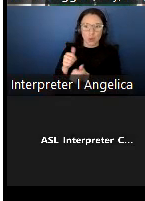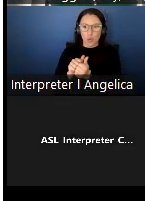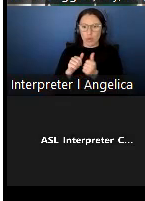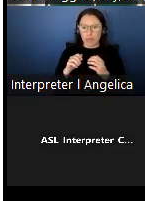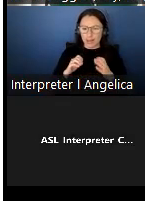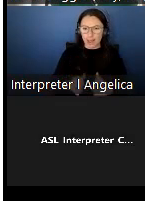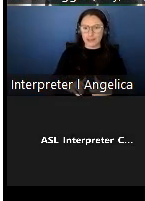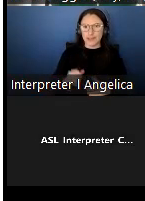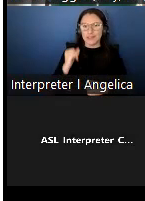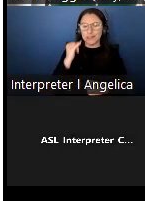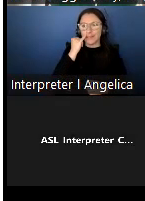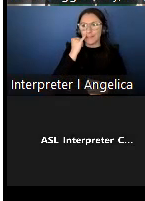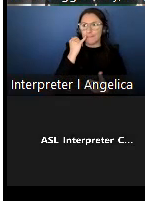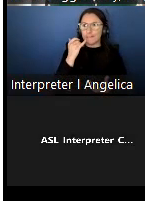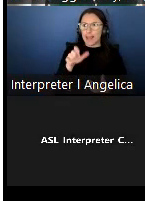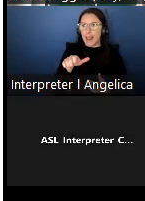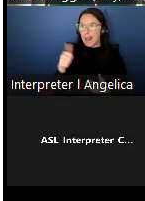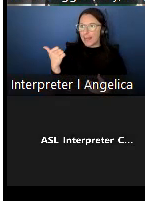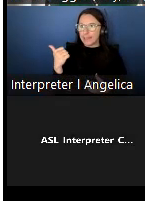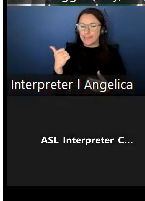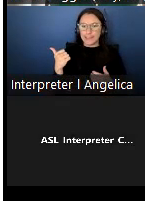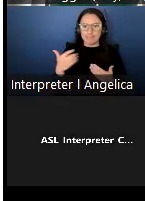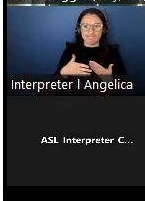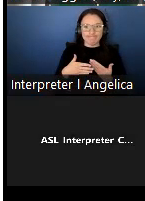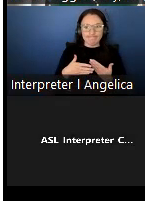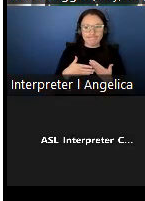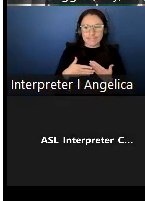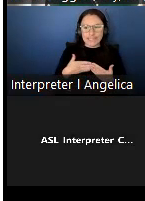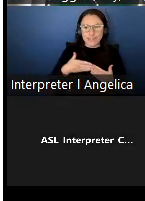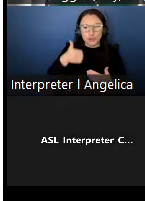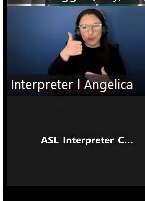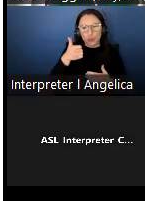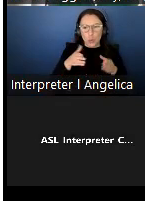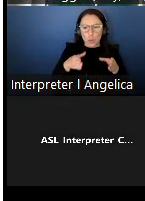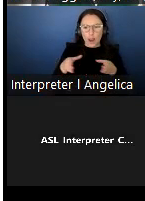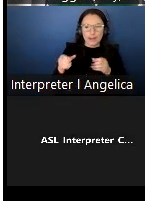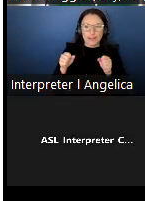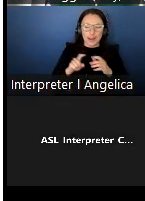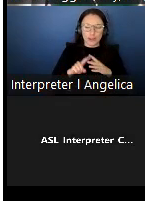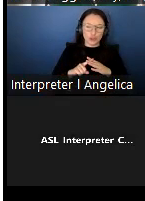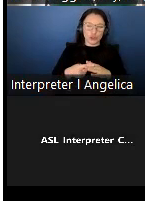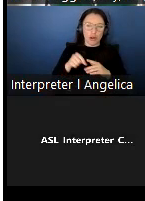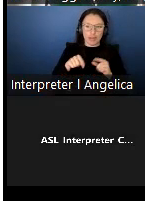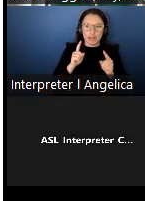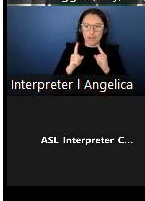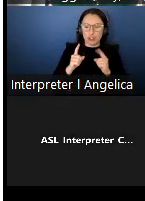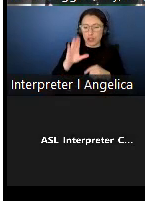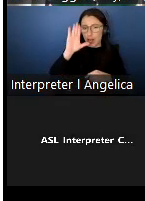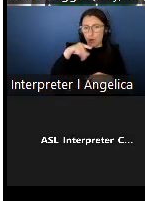if any, convenient opportunities exist to initiate this conversation. I know for me, the way that